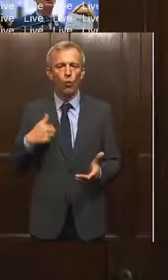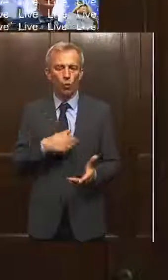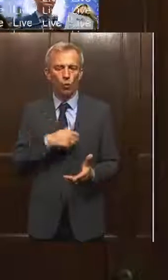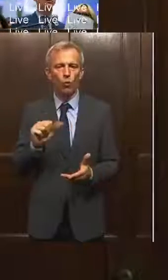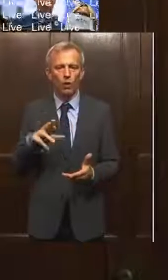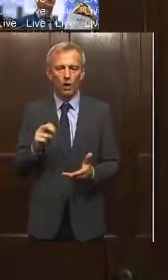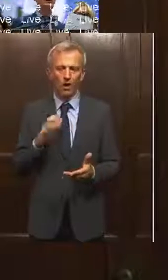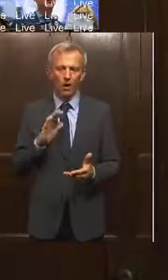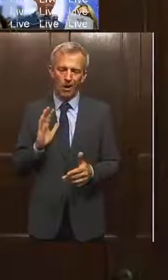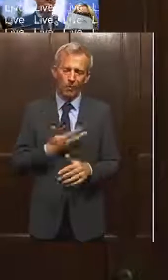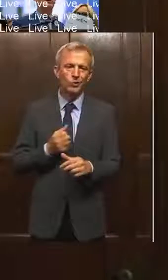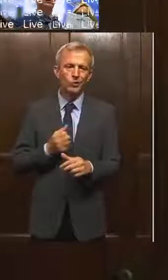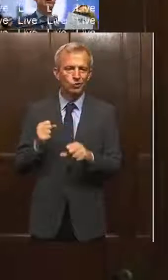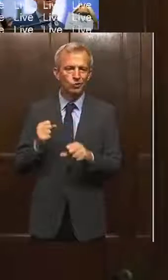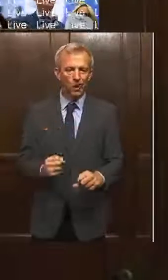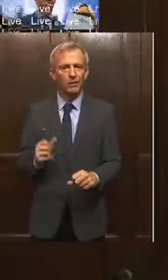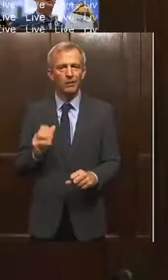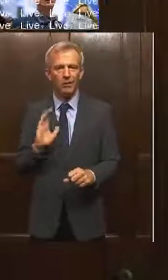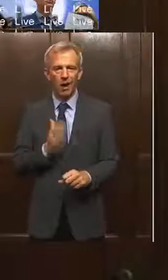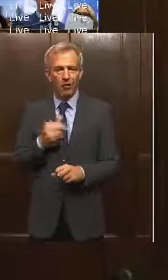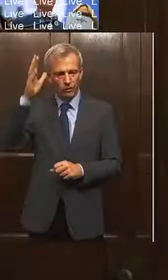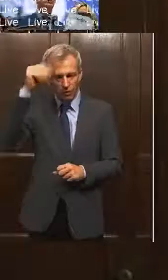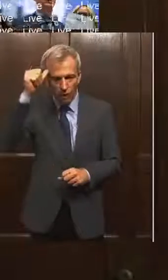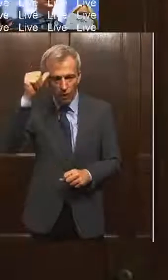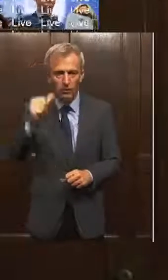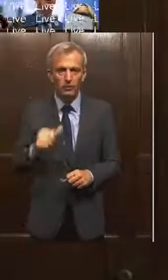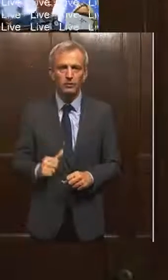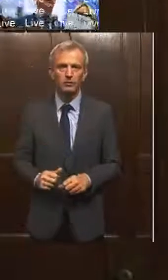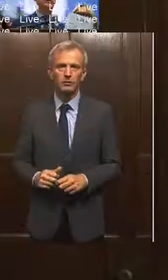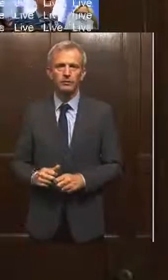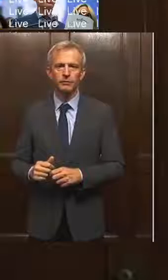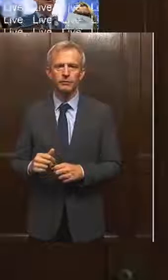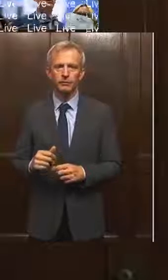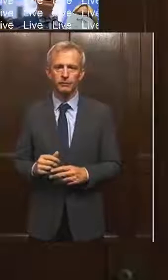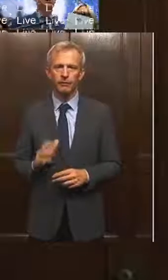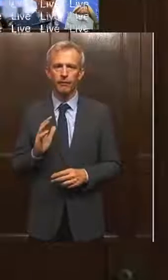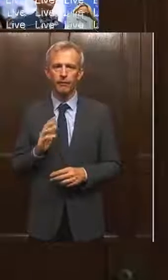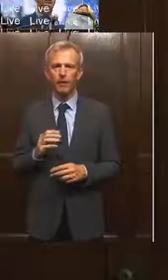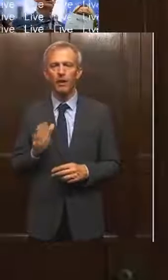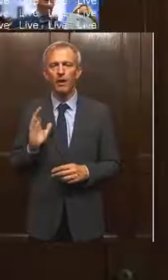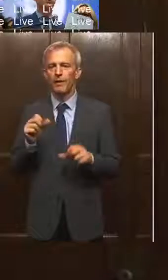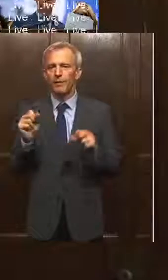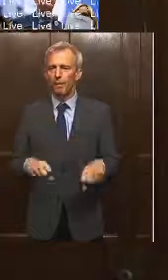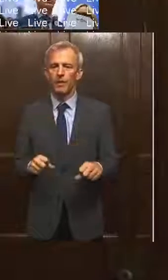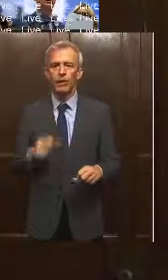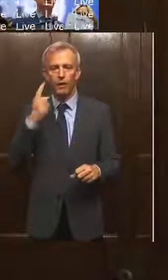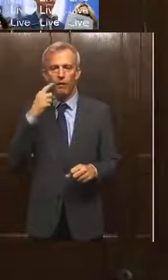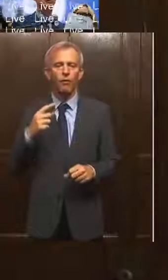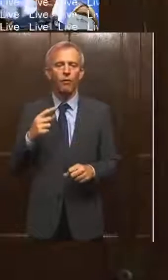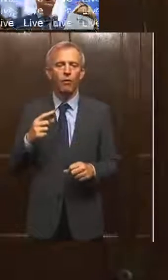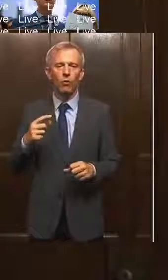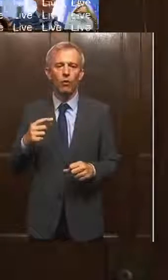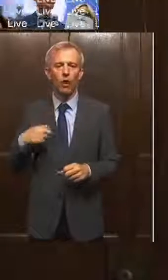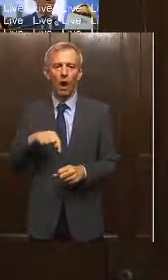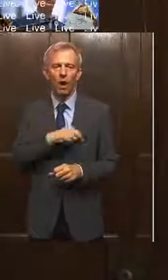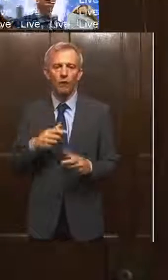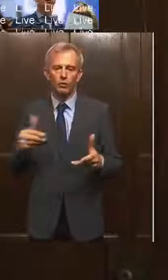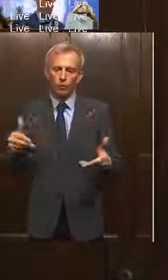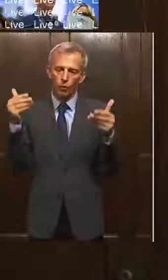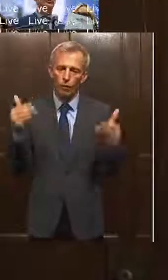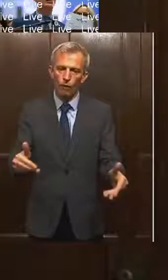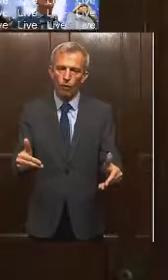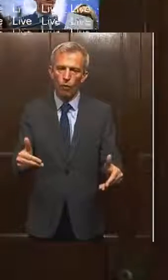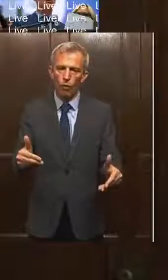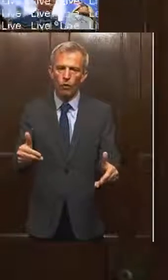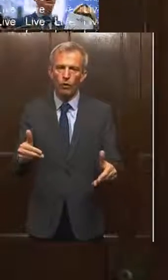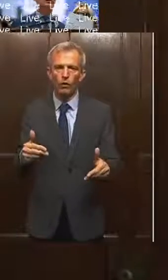mettle, our character, our determination, our ganas in Spanish, the ability for us all to move forward and to say